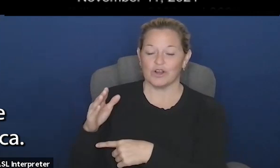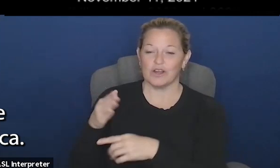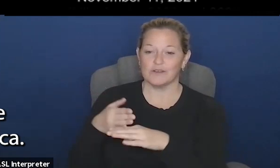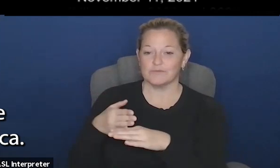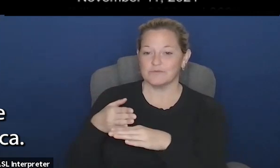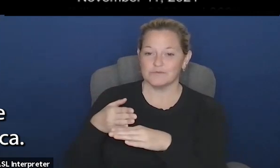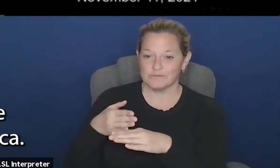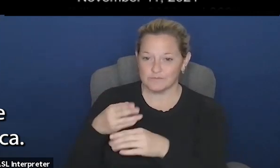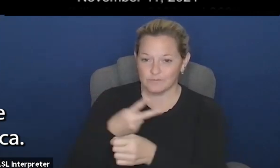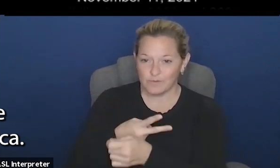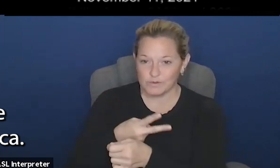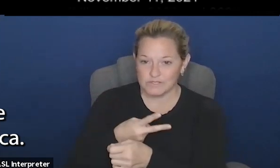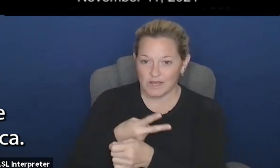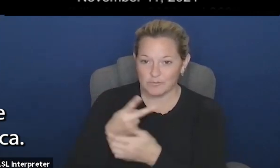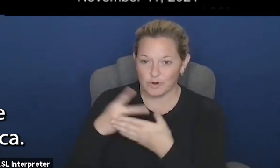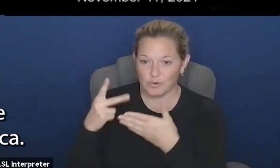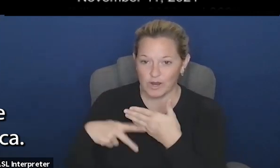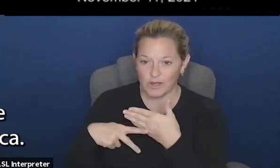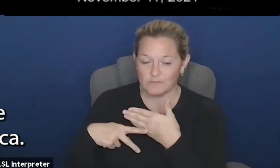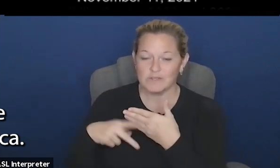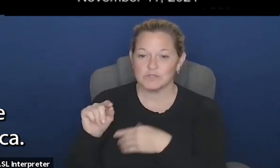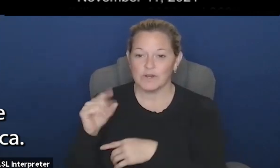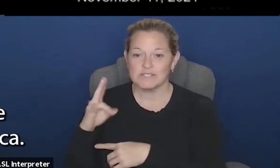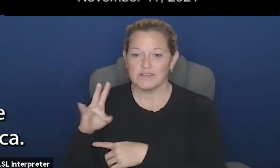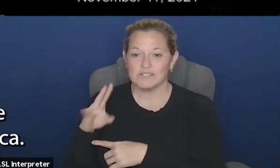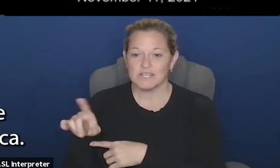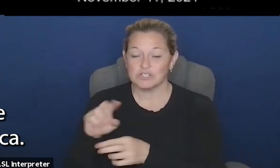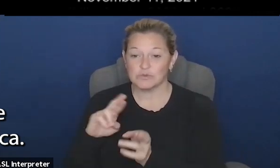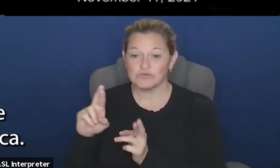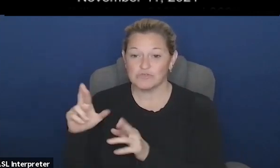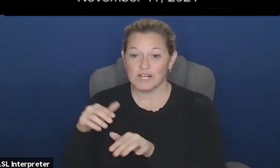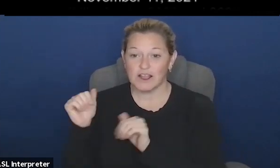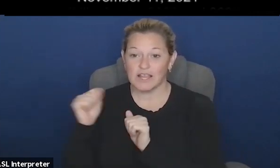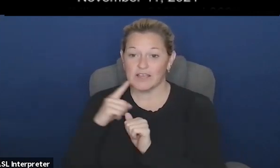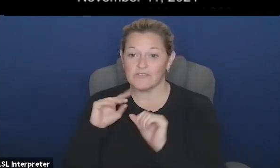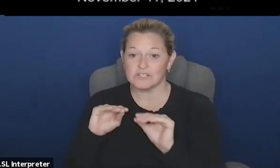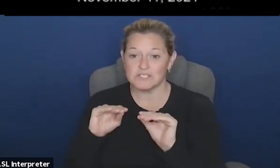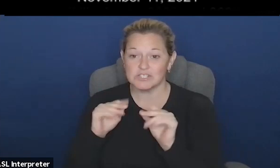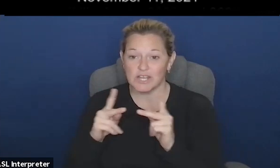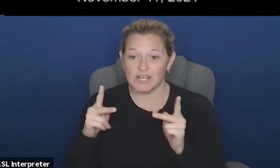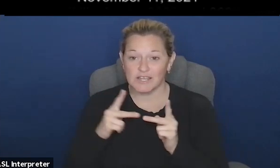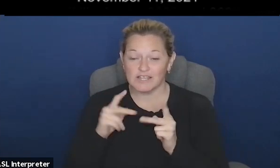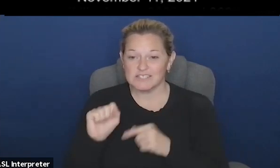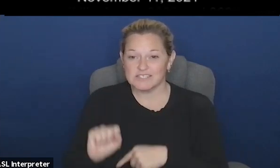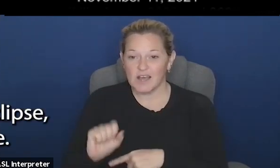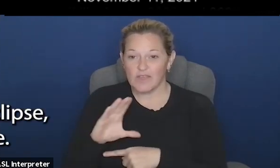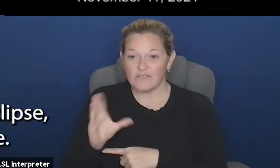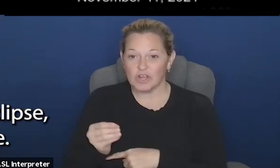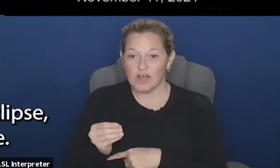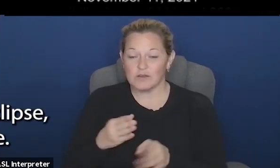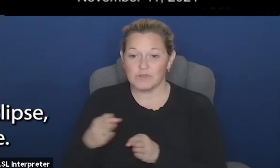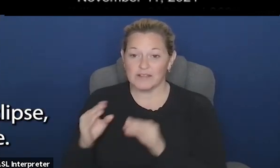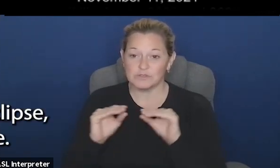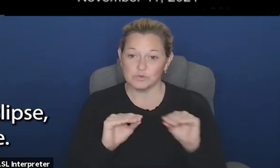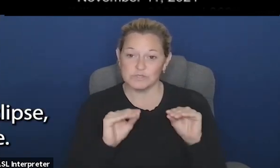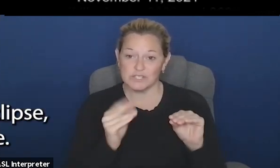leave for a teaching position in South Africa. She was going to be teaching a group of blind students. And if